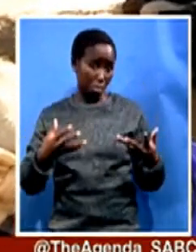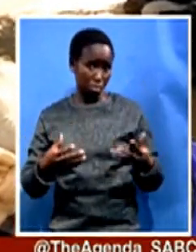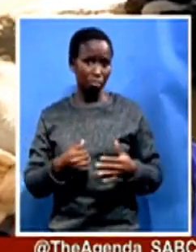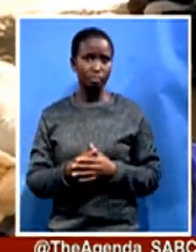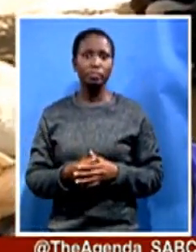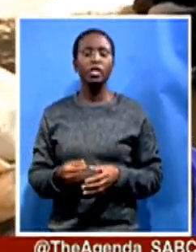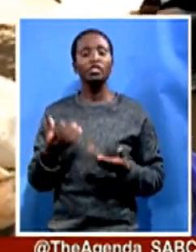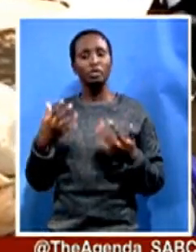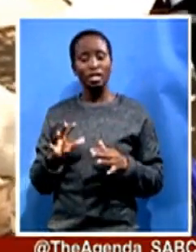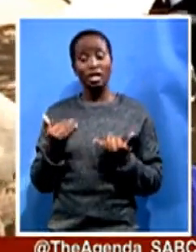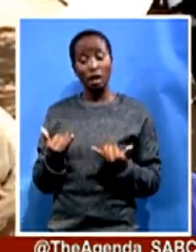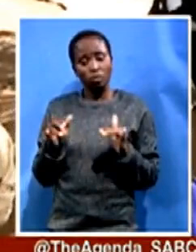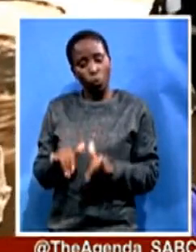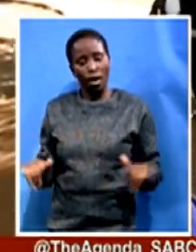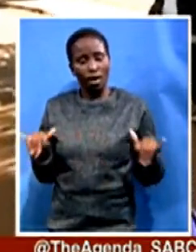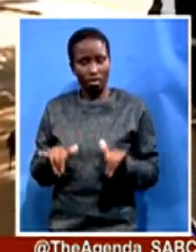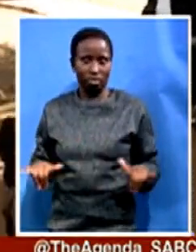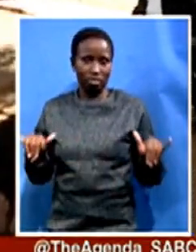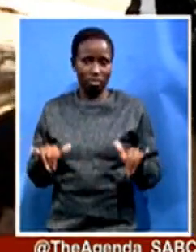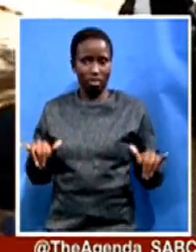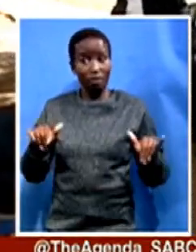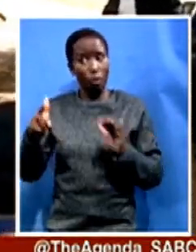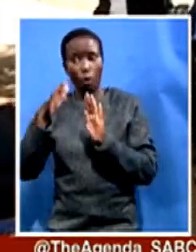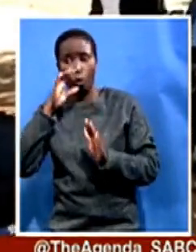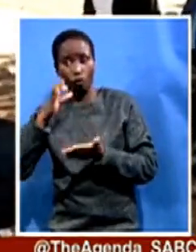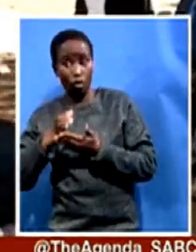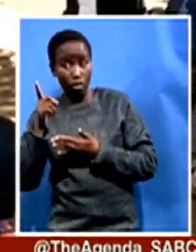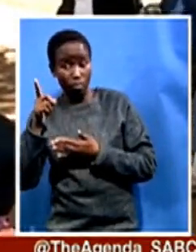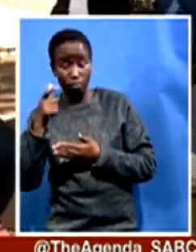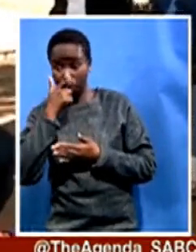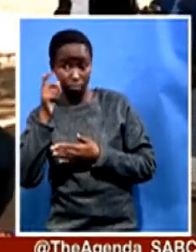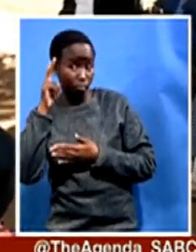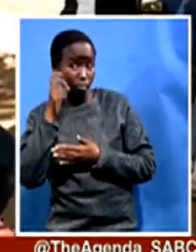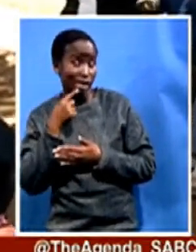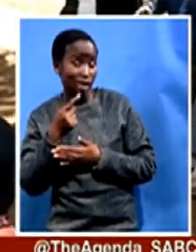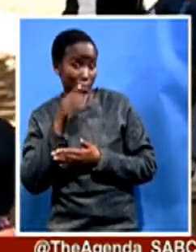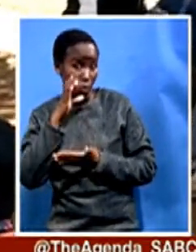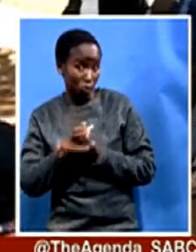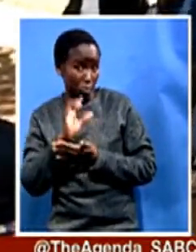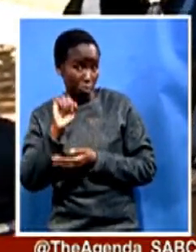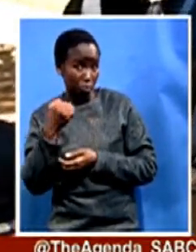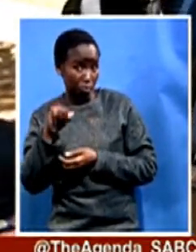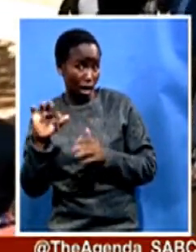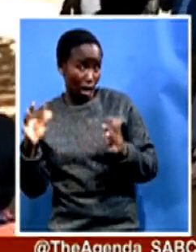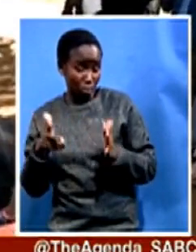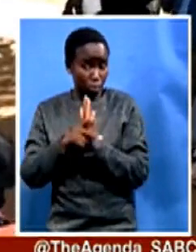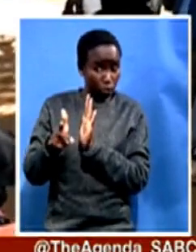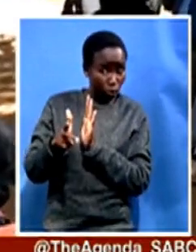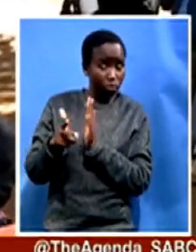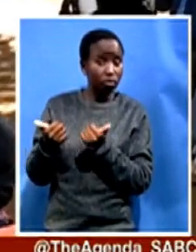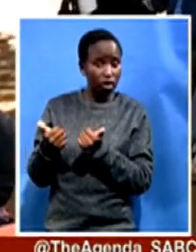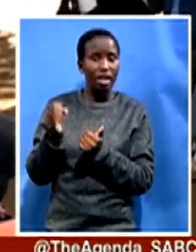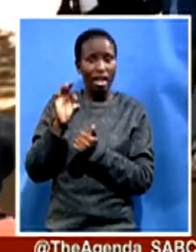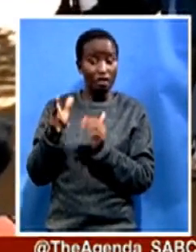that confirmation from the president as to whether the request is being approved, and if so, what is going to be